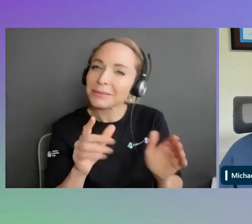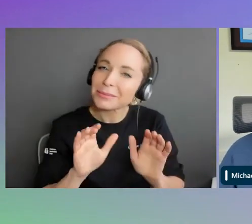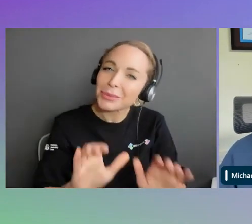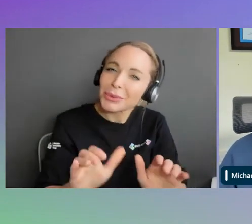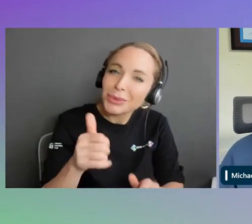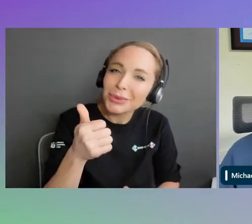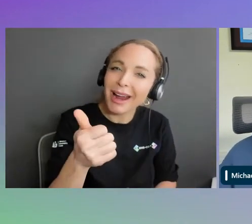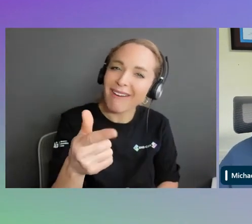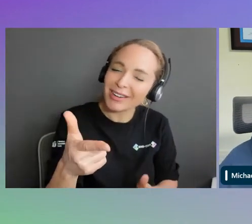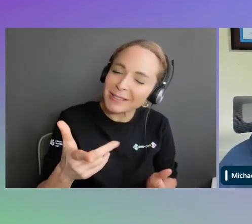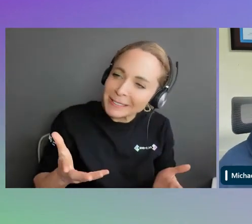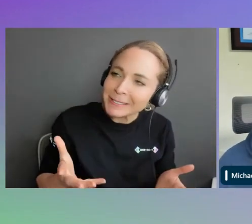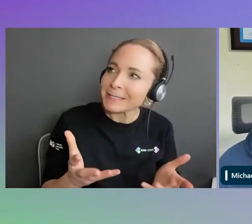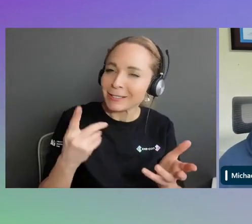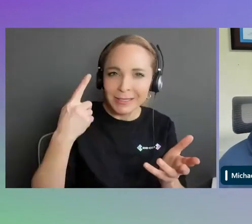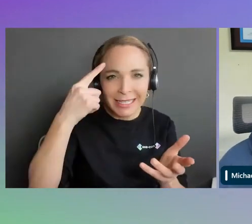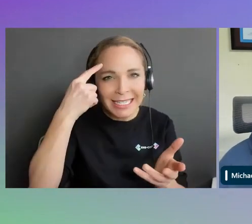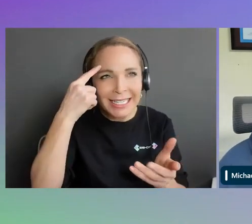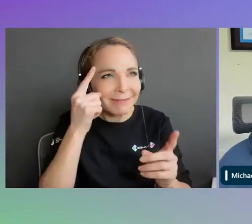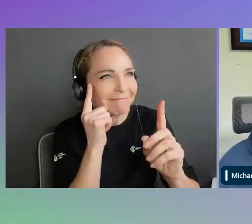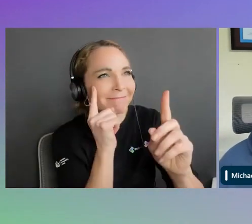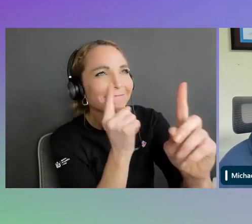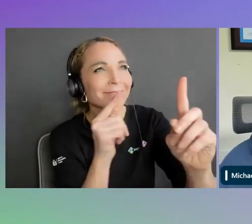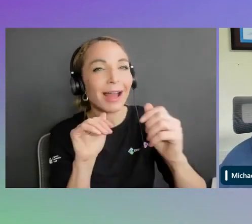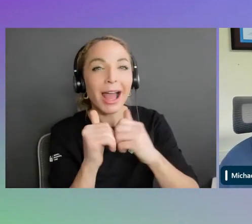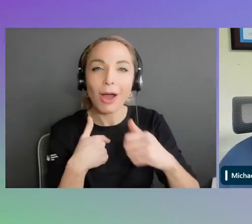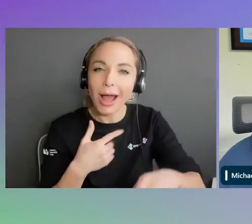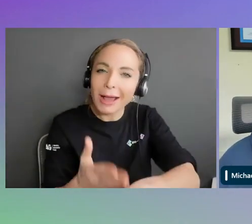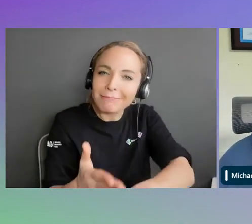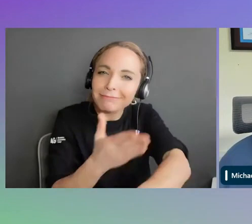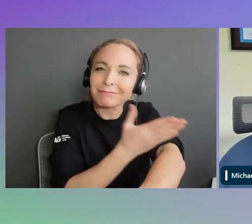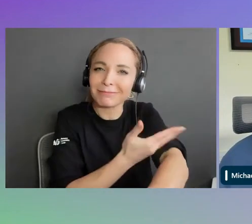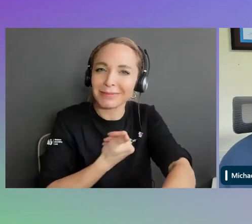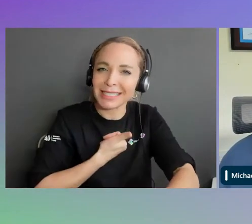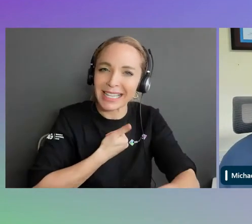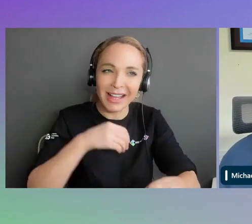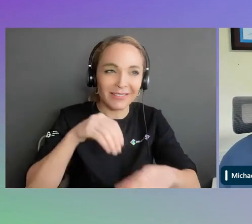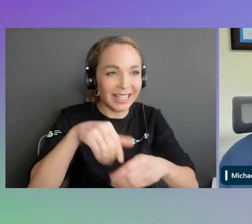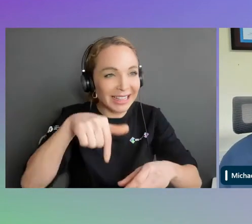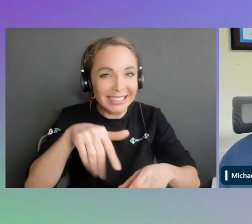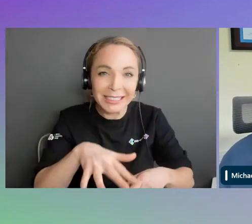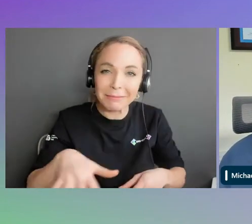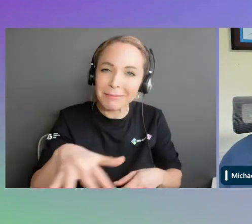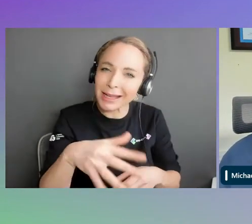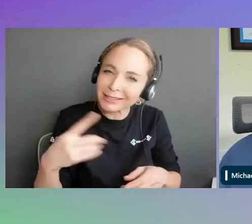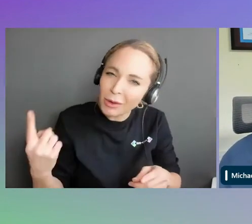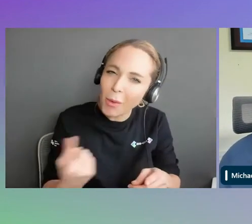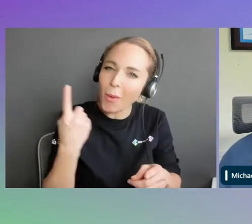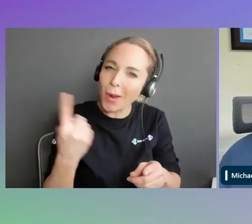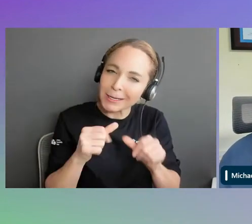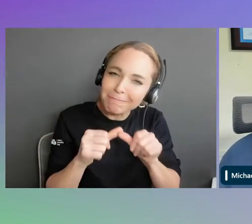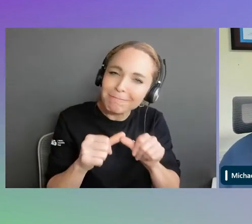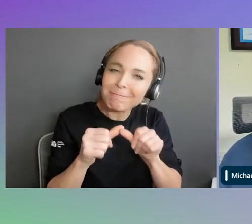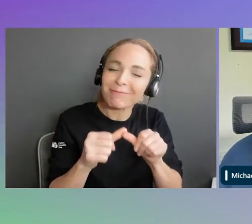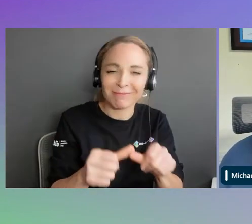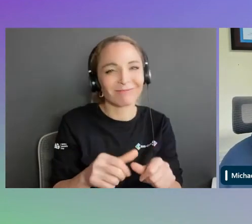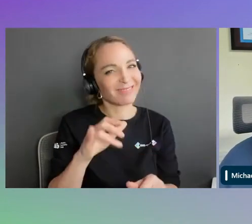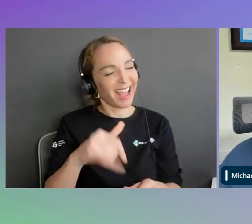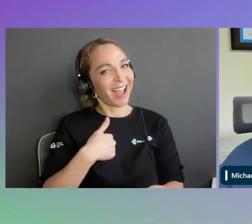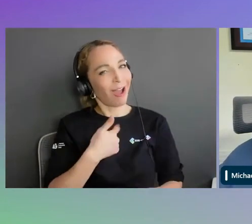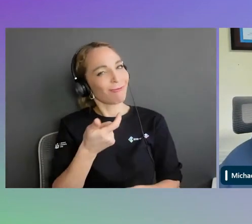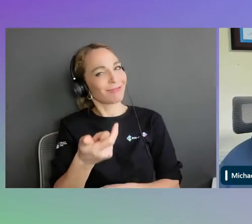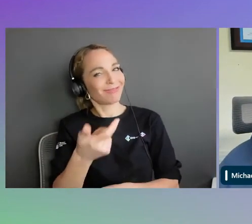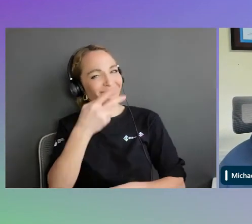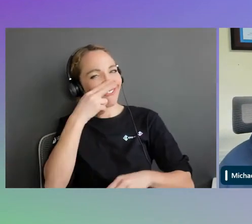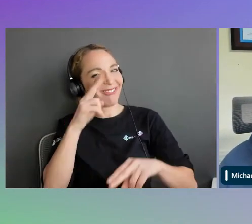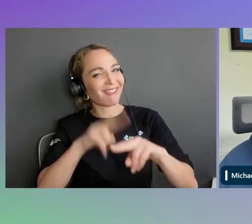we just continually get better in this space? Is definitely something that's it's fun to see. So you talked about this a